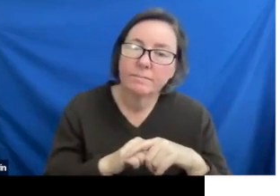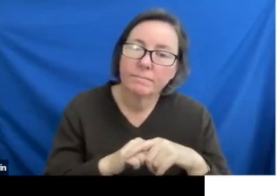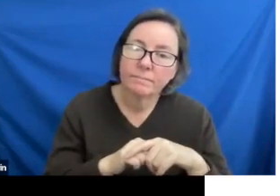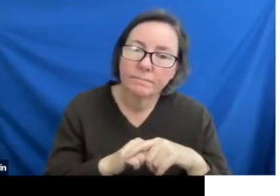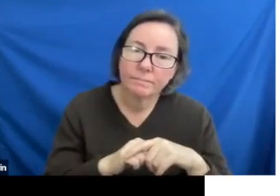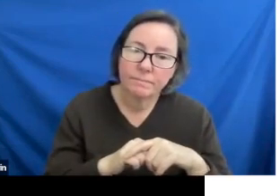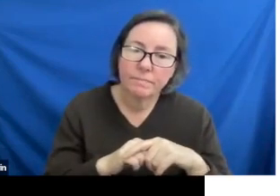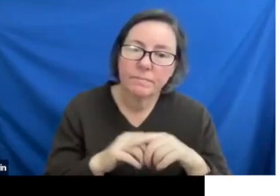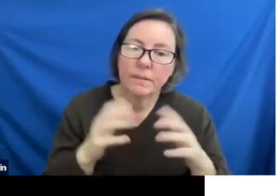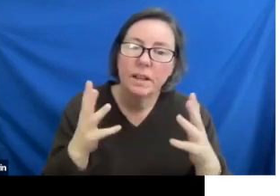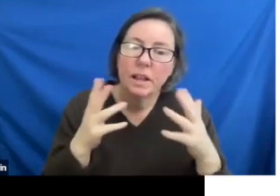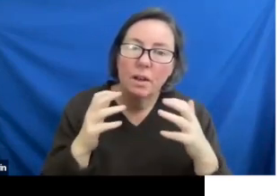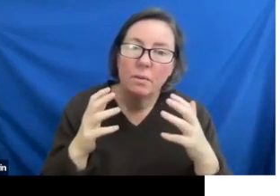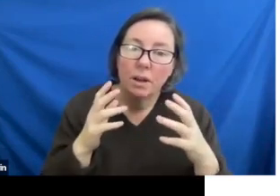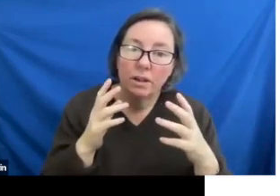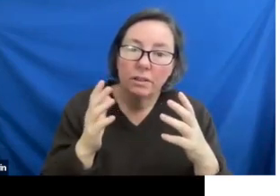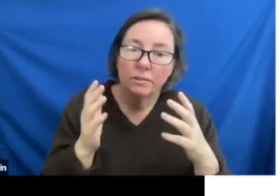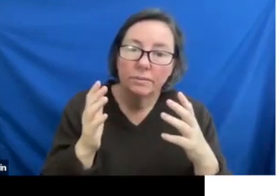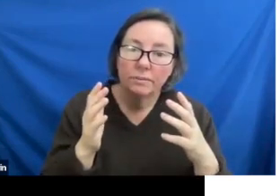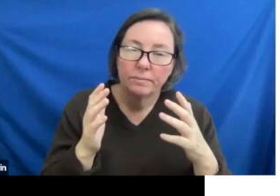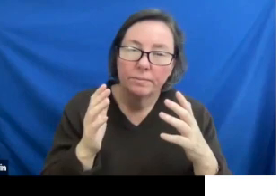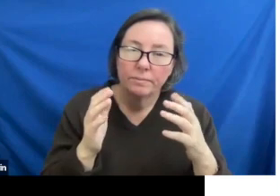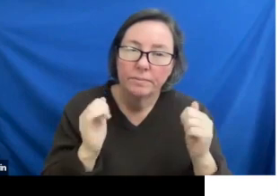to reiterate that